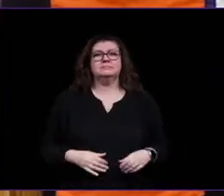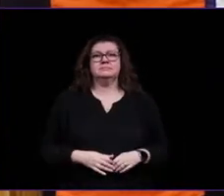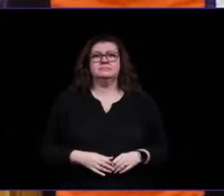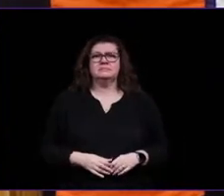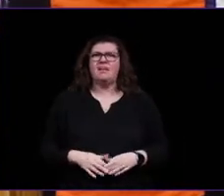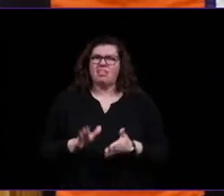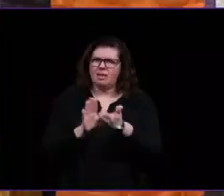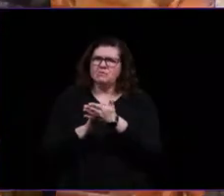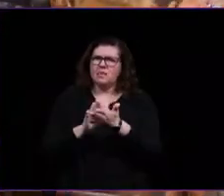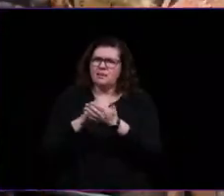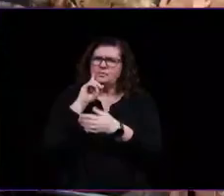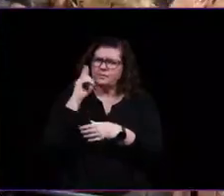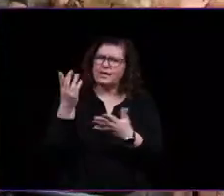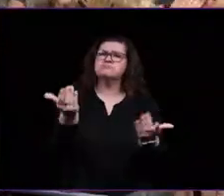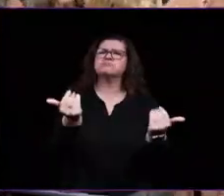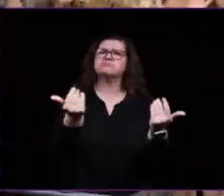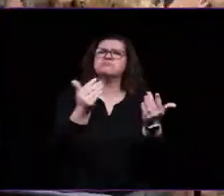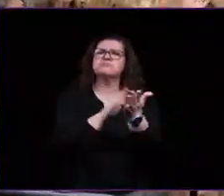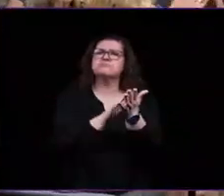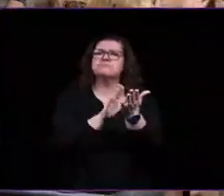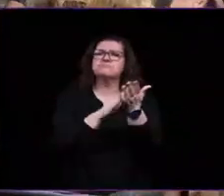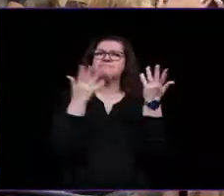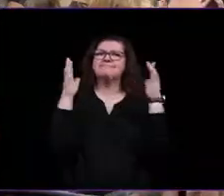for somebody there.